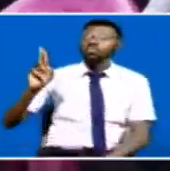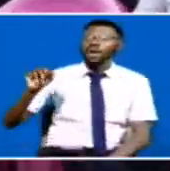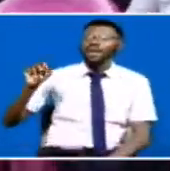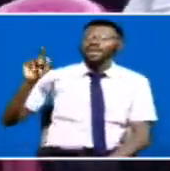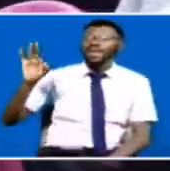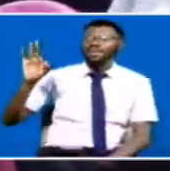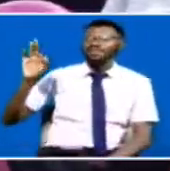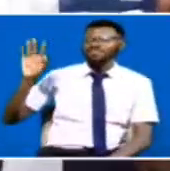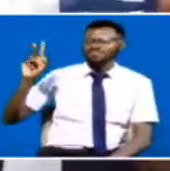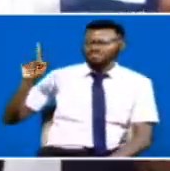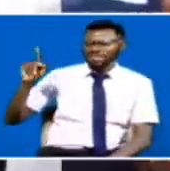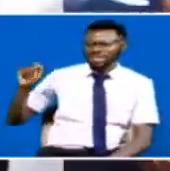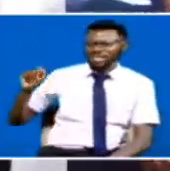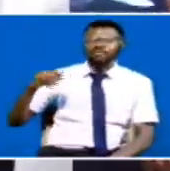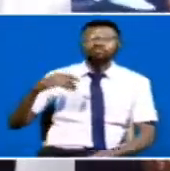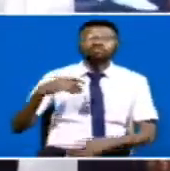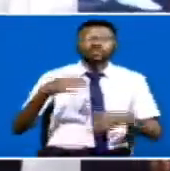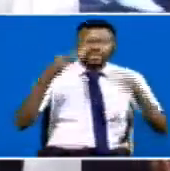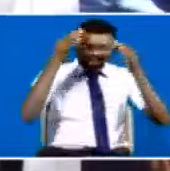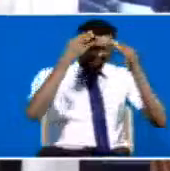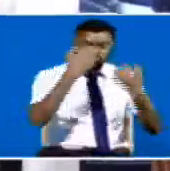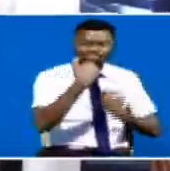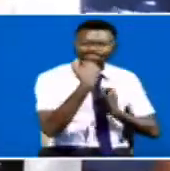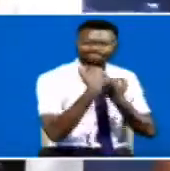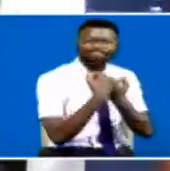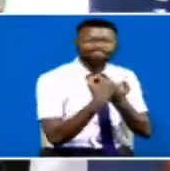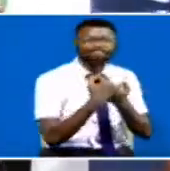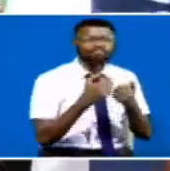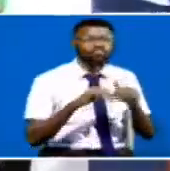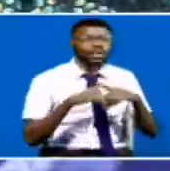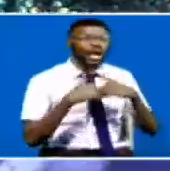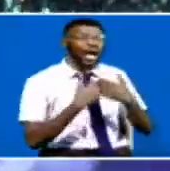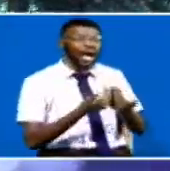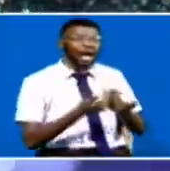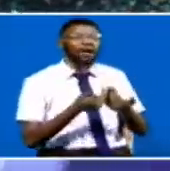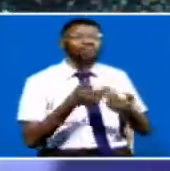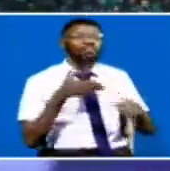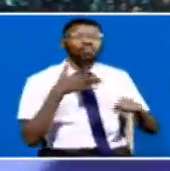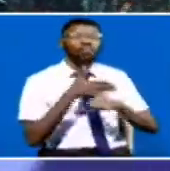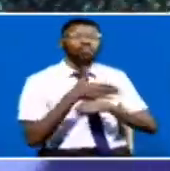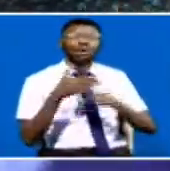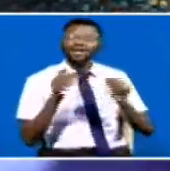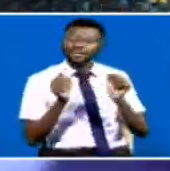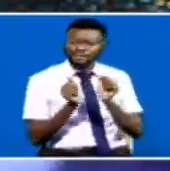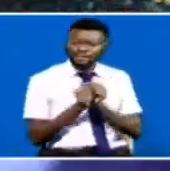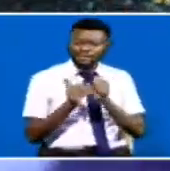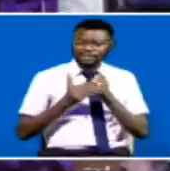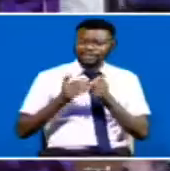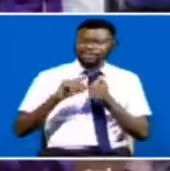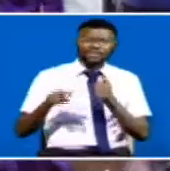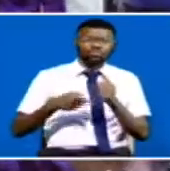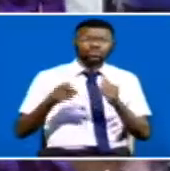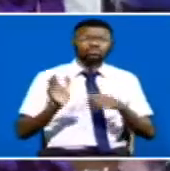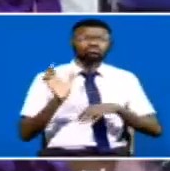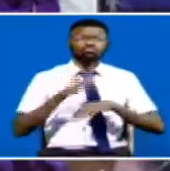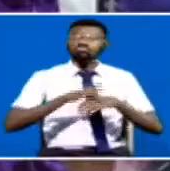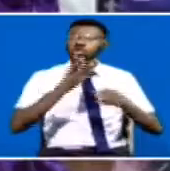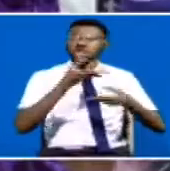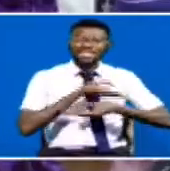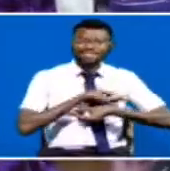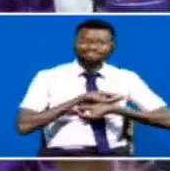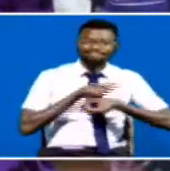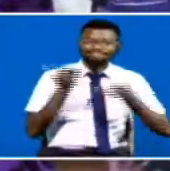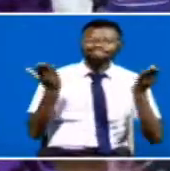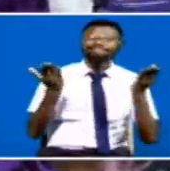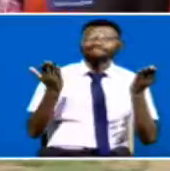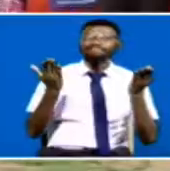make a difference. One crucial intervention is the provision of over 19,000 sanitary pads to safeguard women and girls from